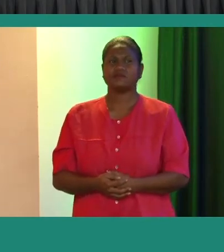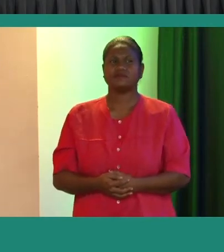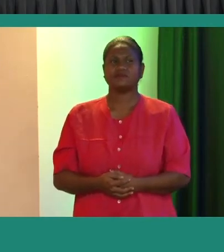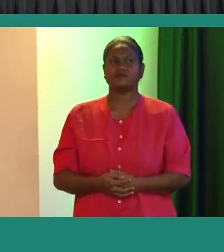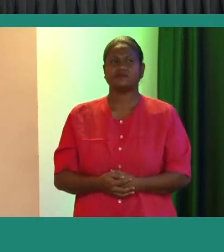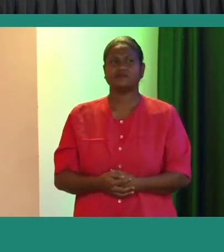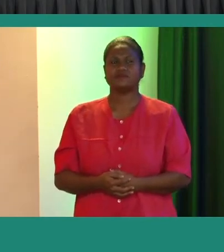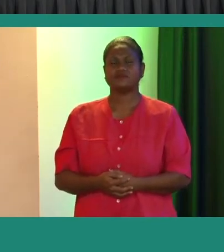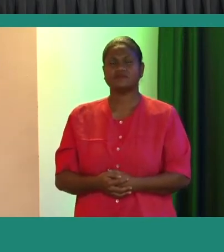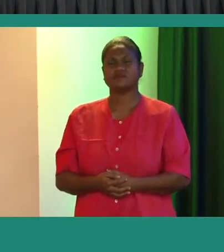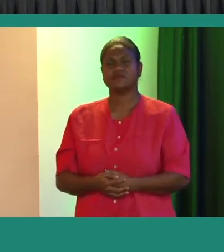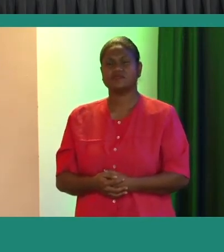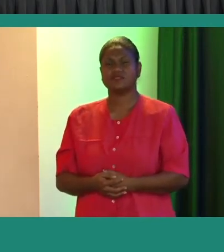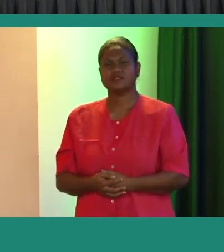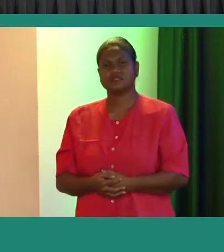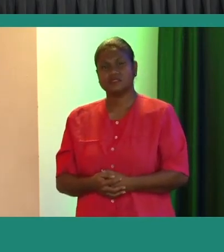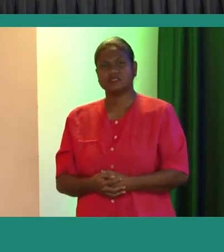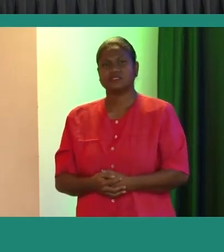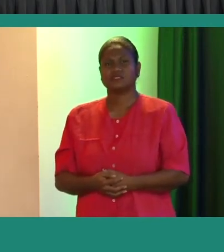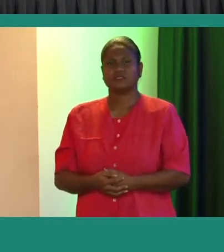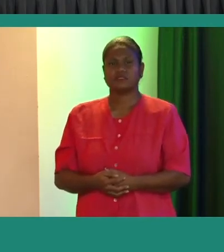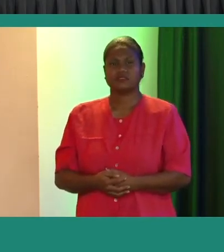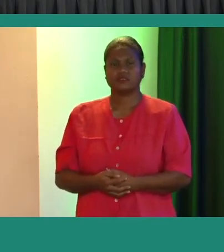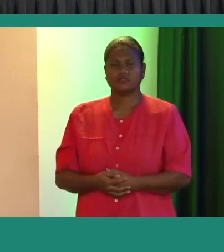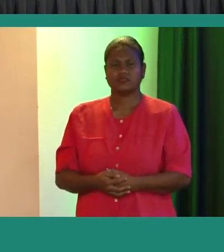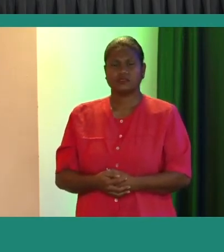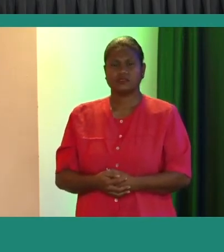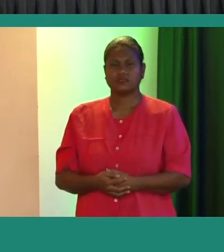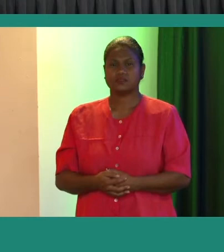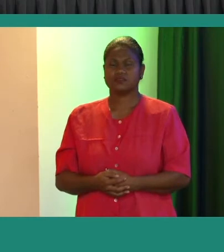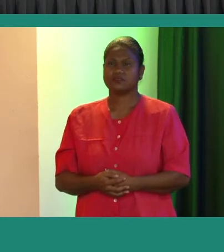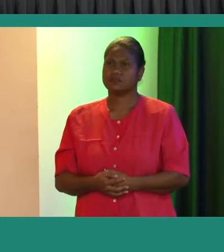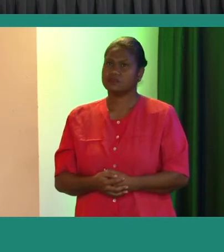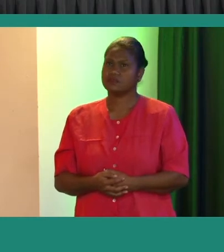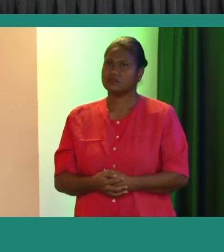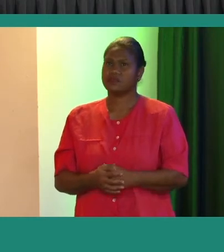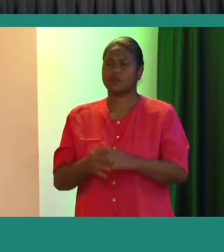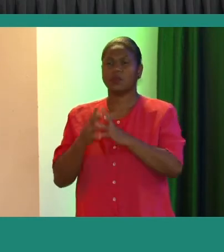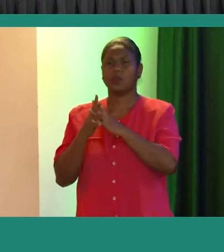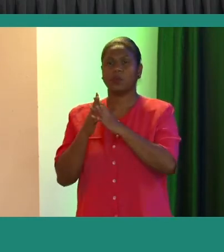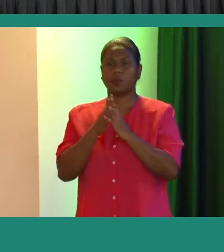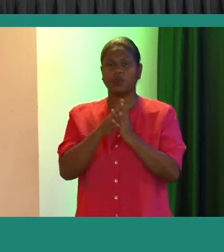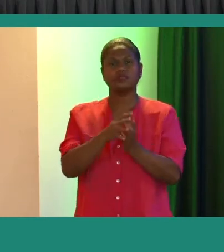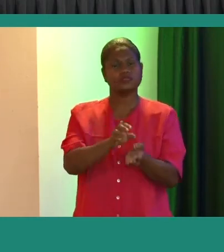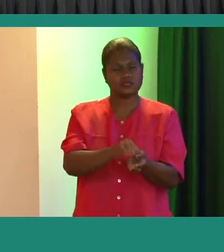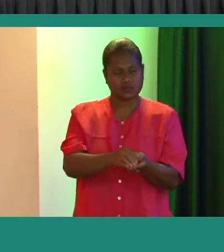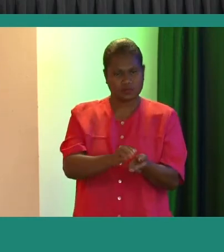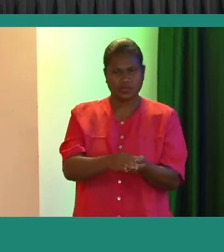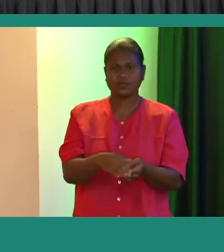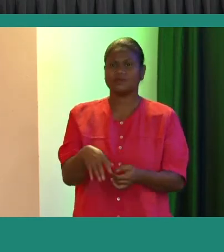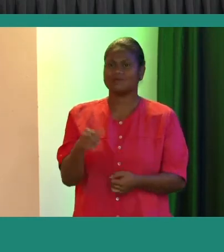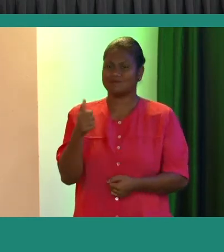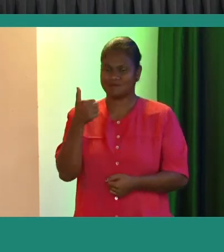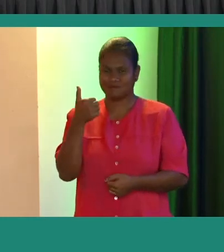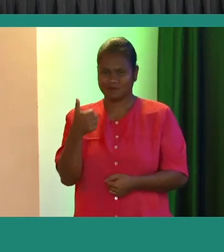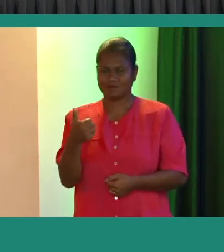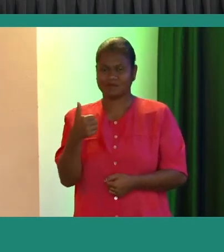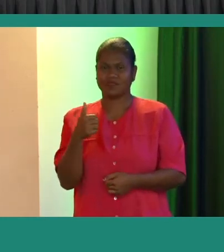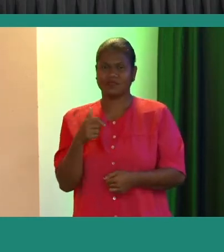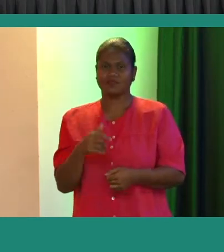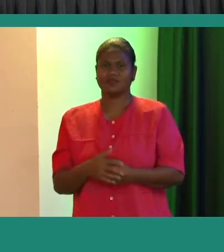policy, I would say West Sepik is doing well in terms of that.